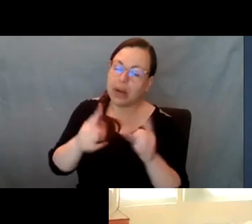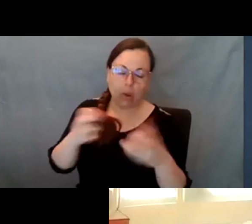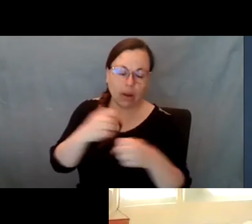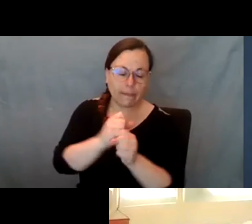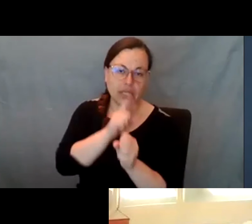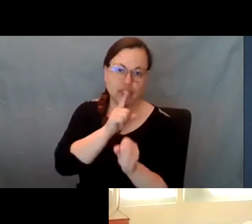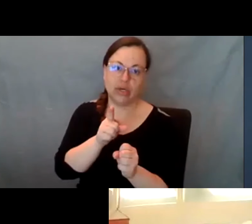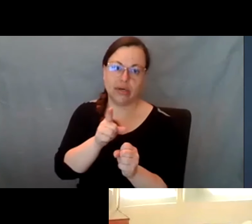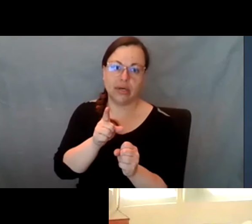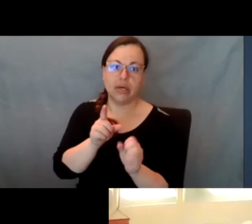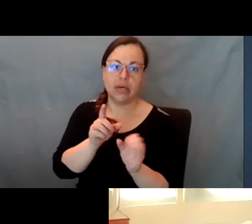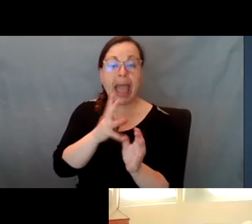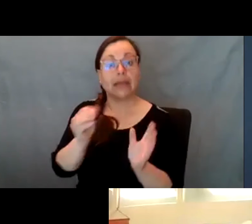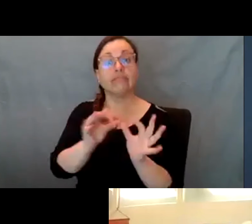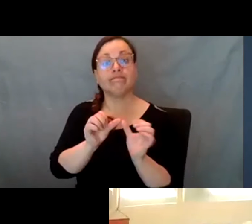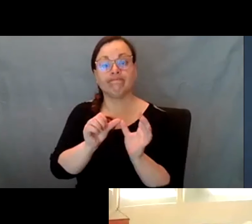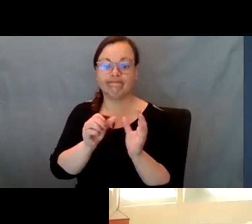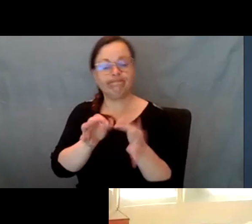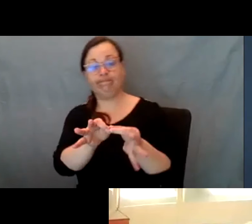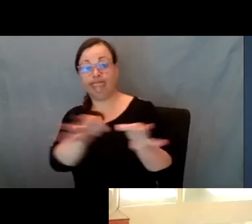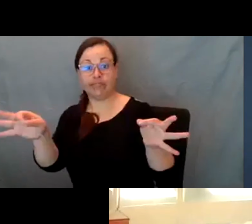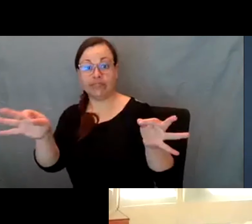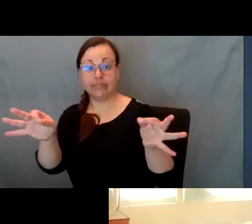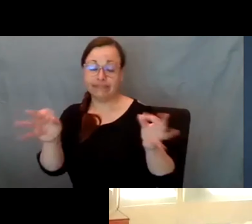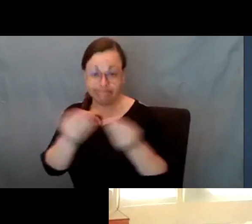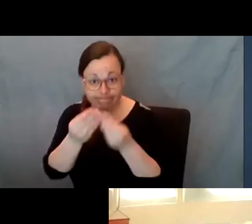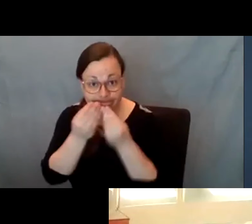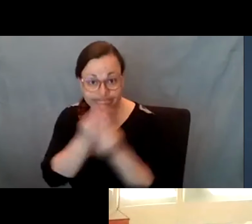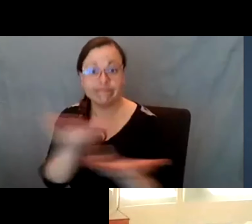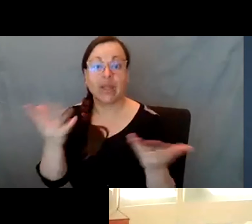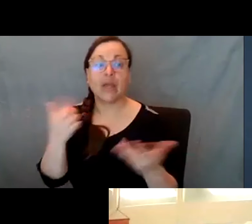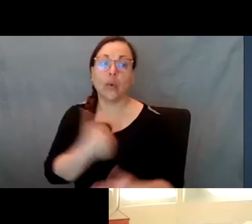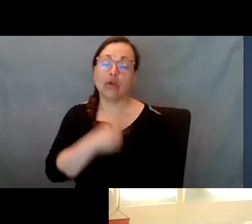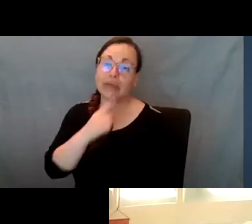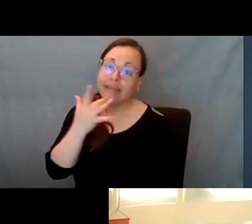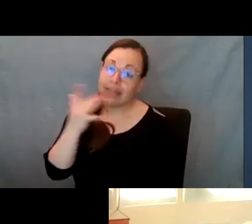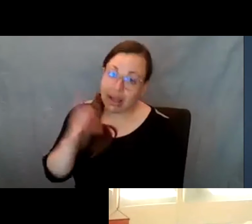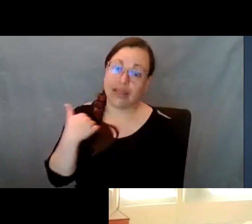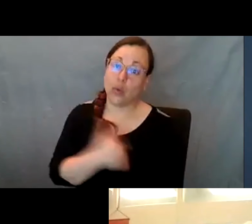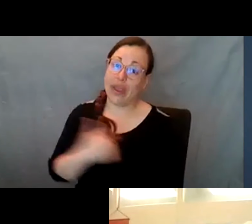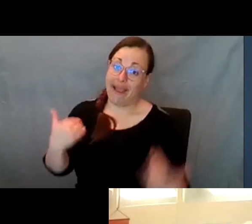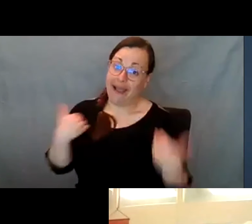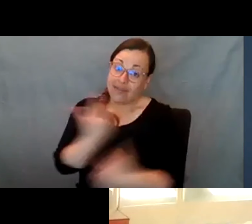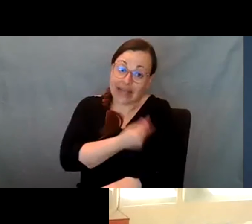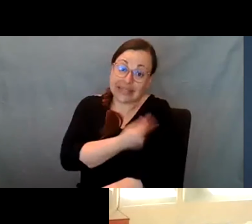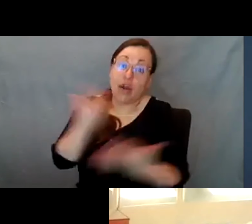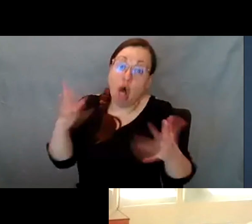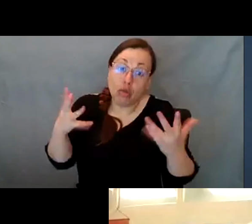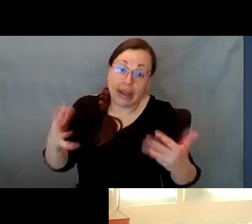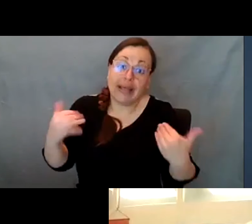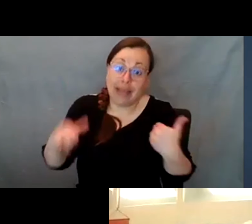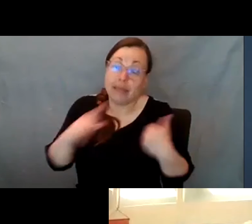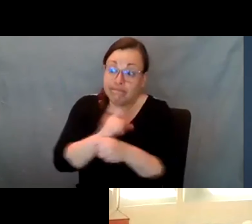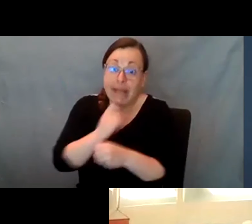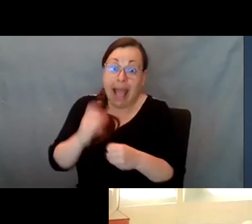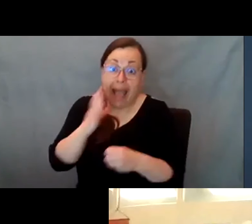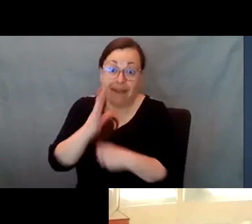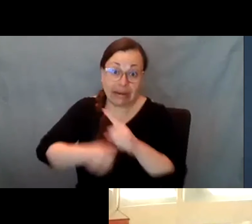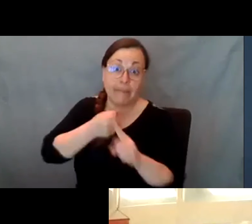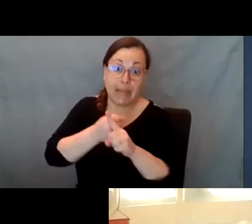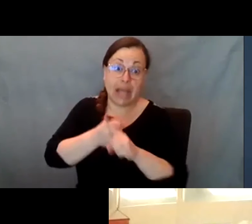and insist on people that we are very lucky that we have a handful of vaccines already that have effect on disease, that